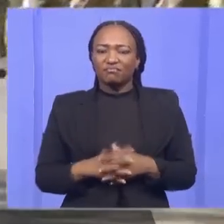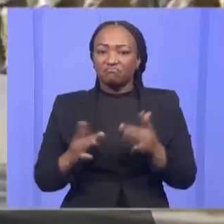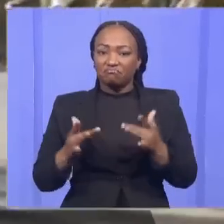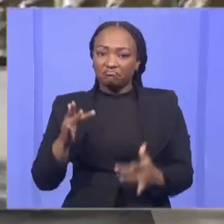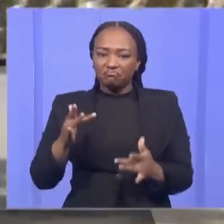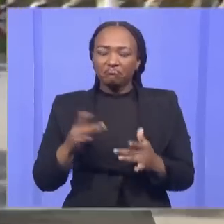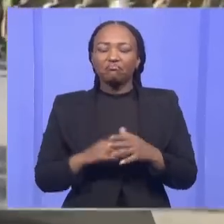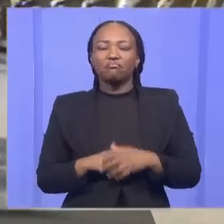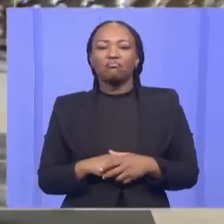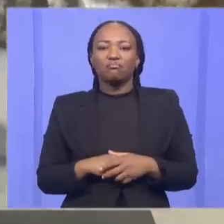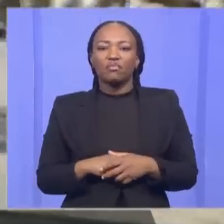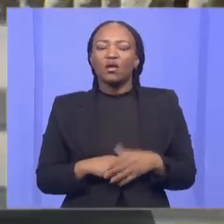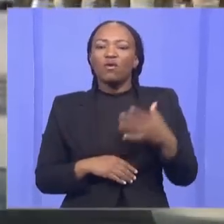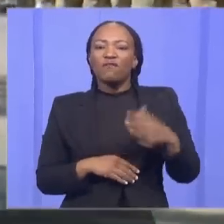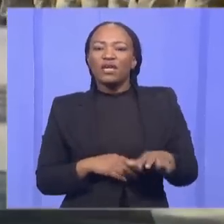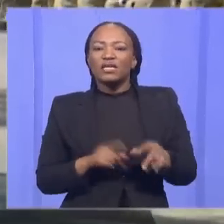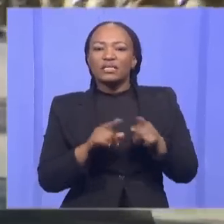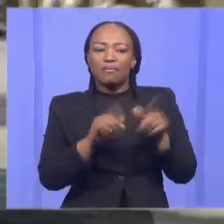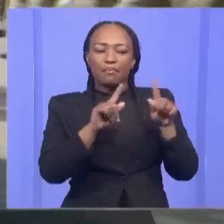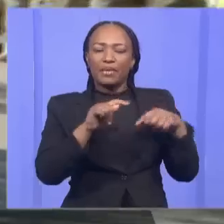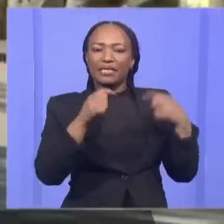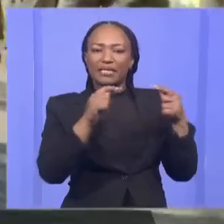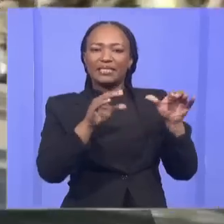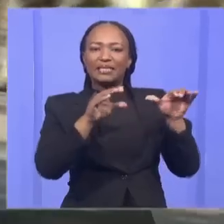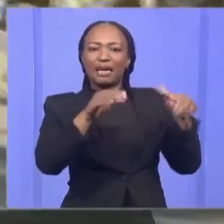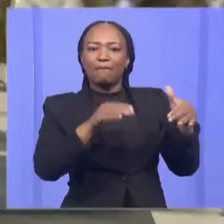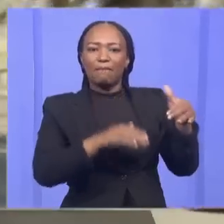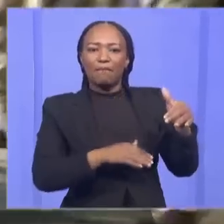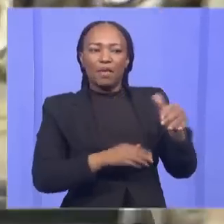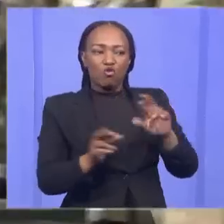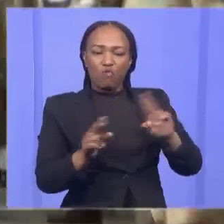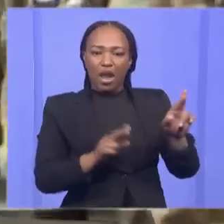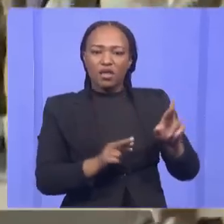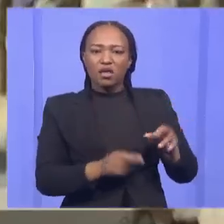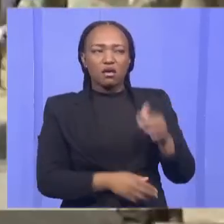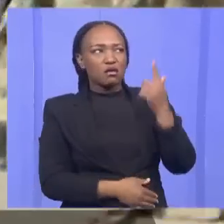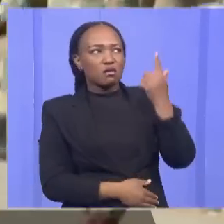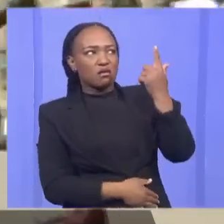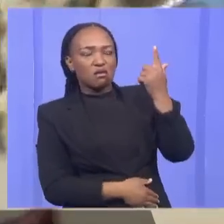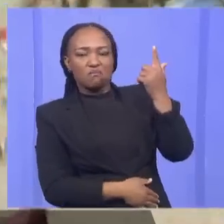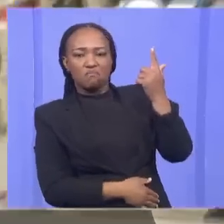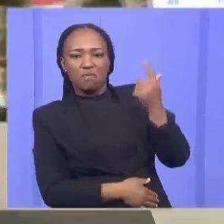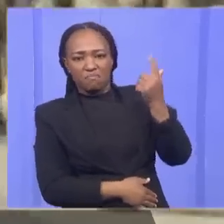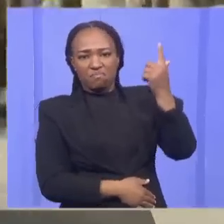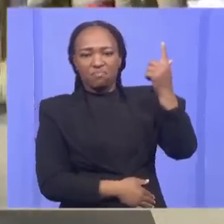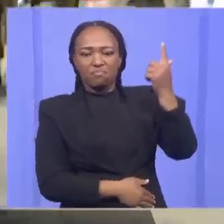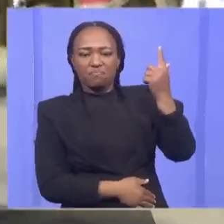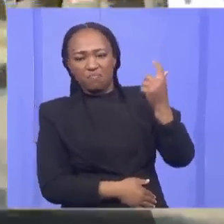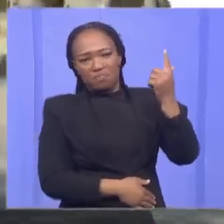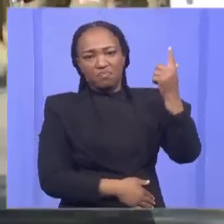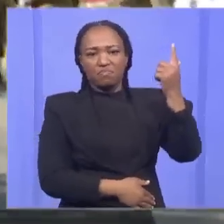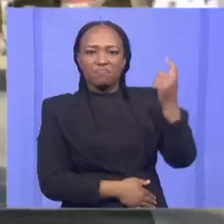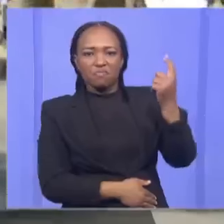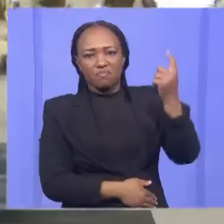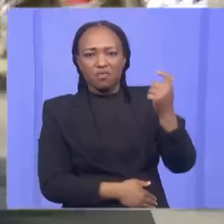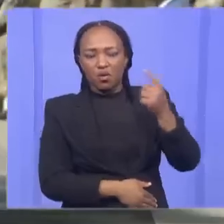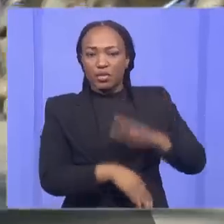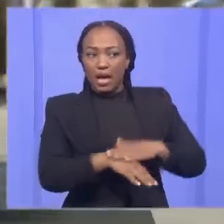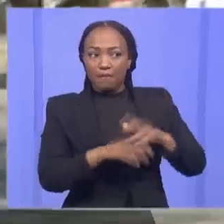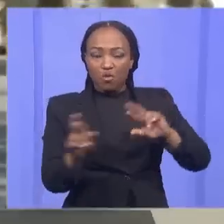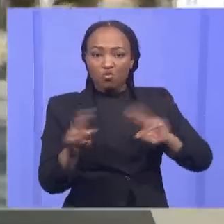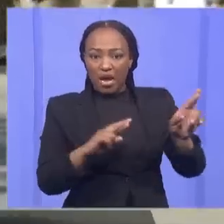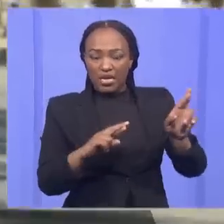troop that was already deployed for with the guns to make sure that when the time allows and we are ready for